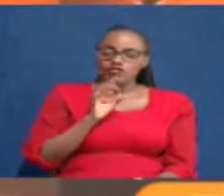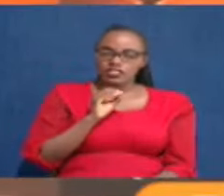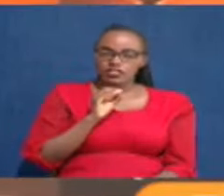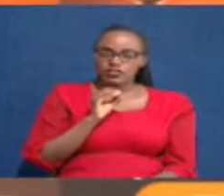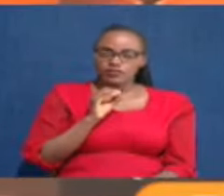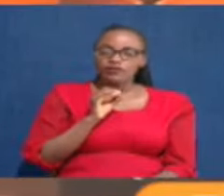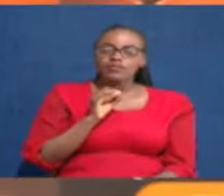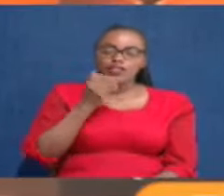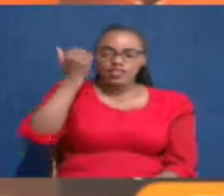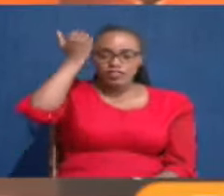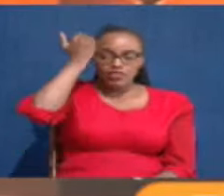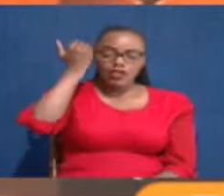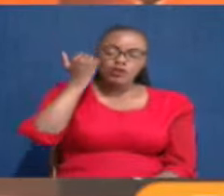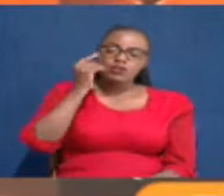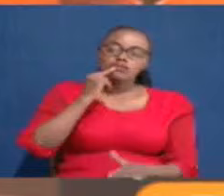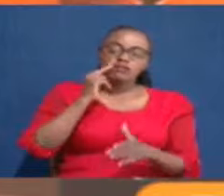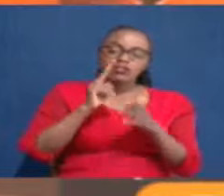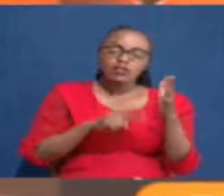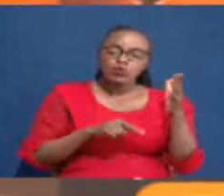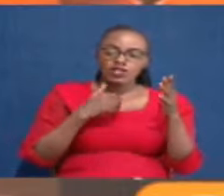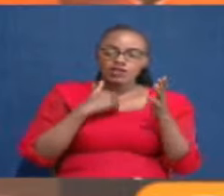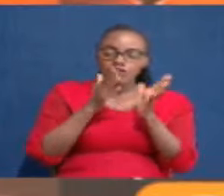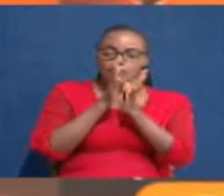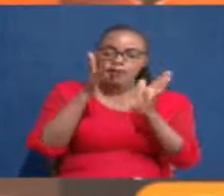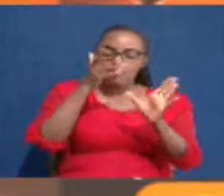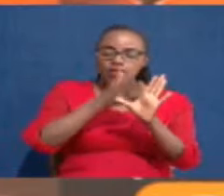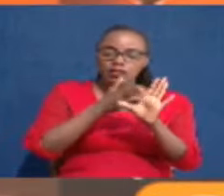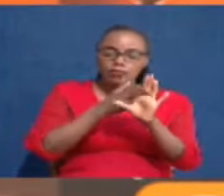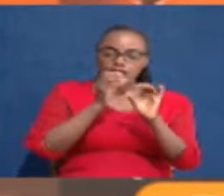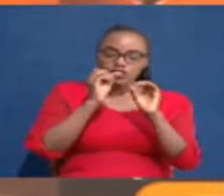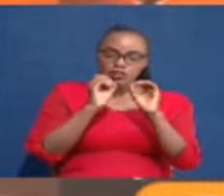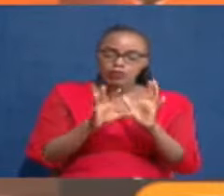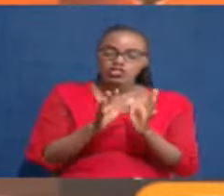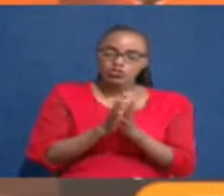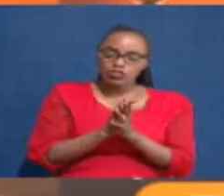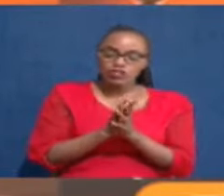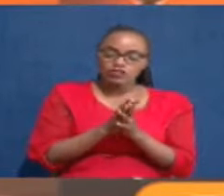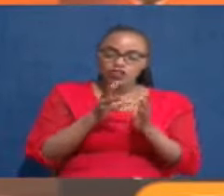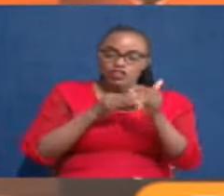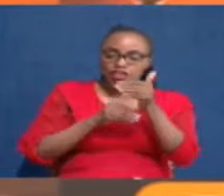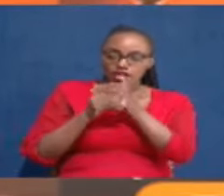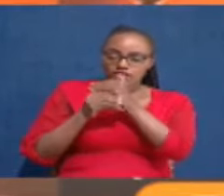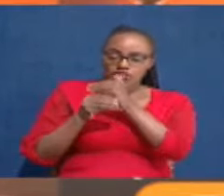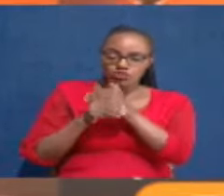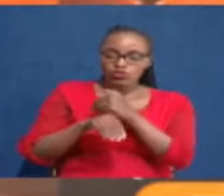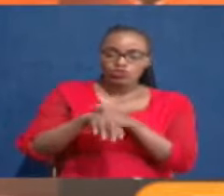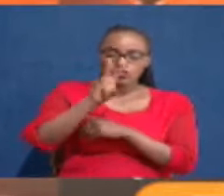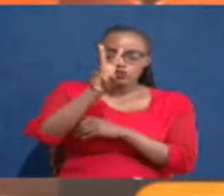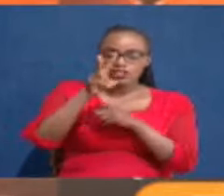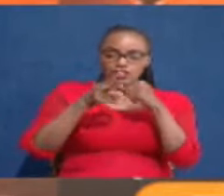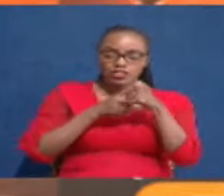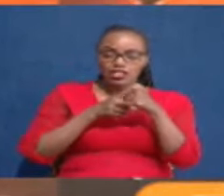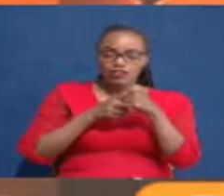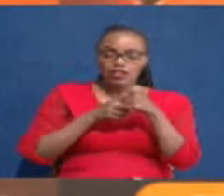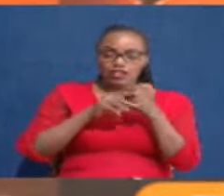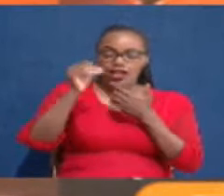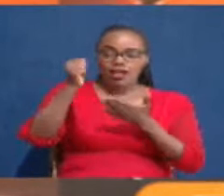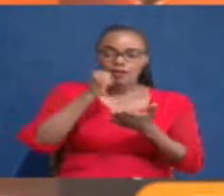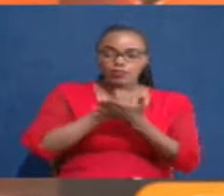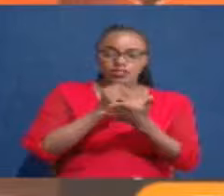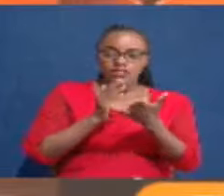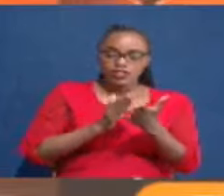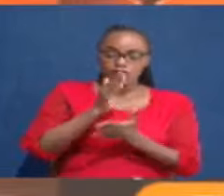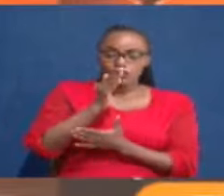The court saying that there was no public participation done for the additional 27 appointed by the